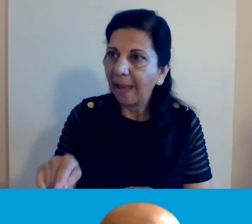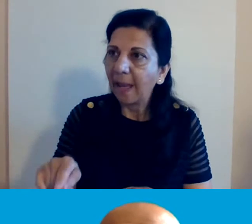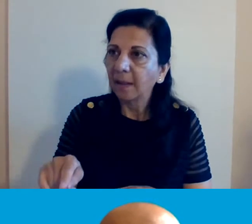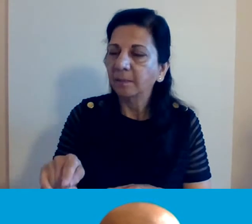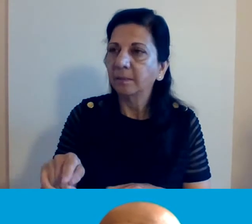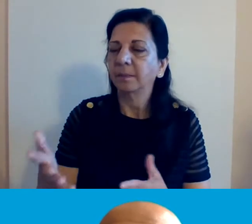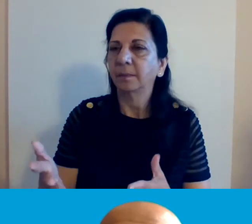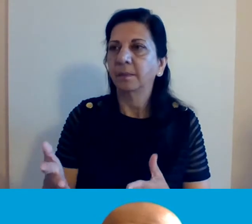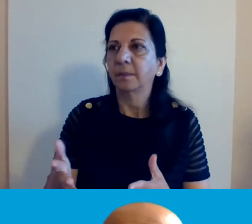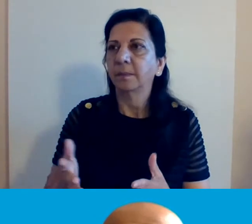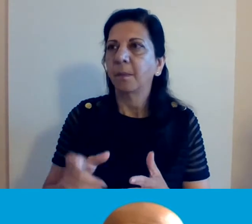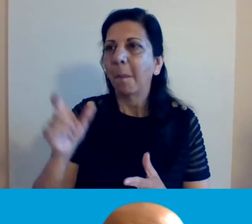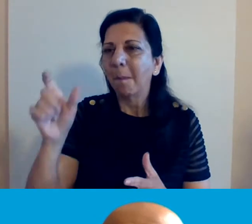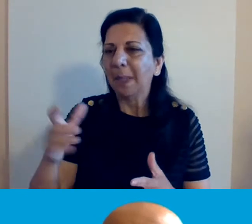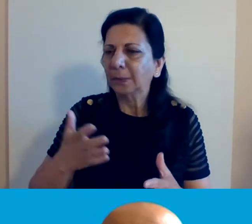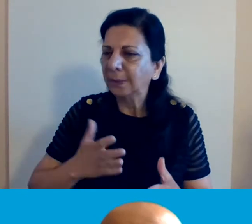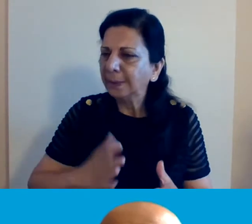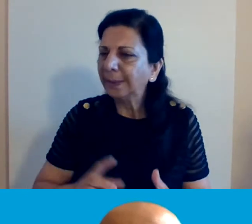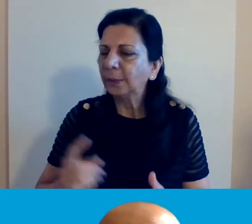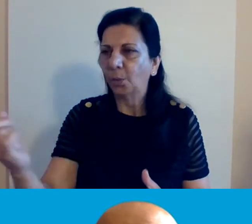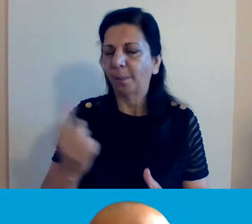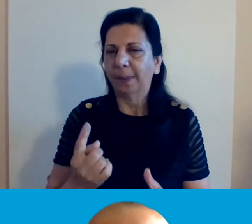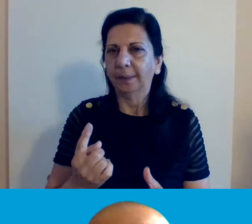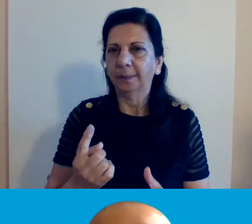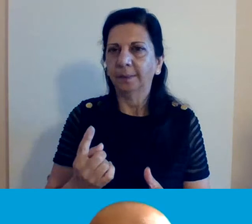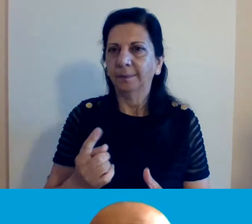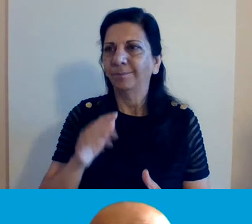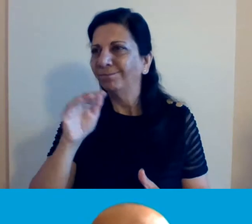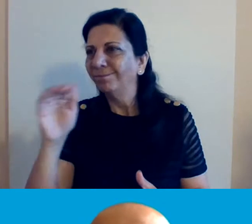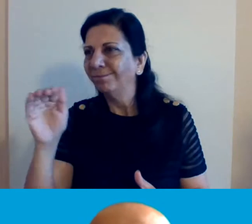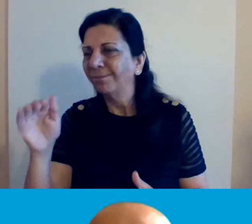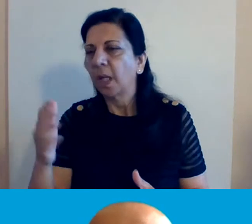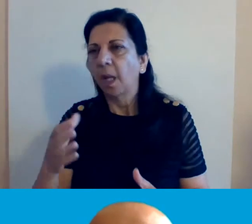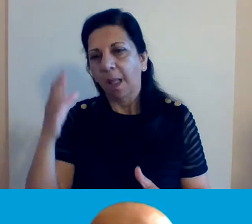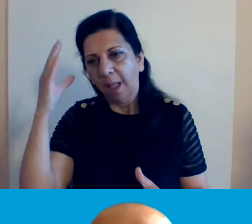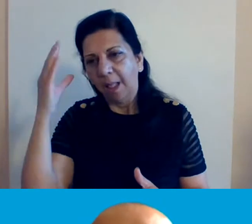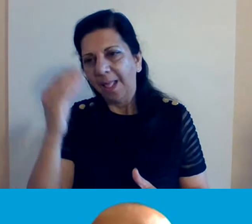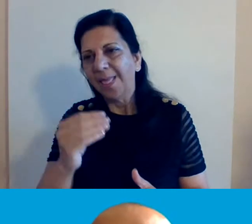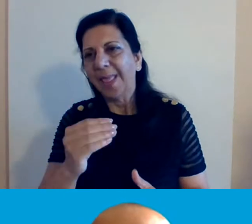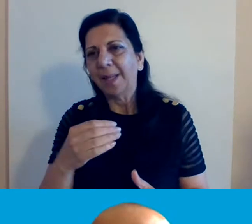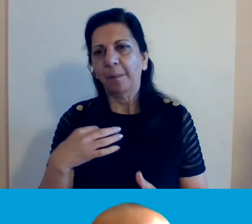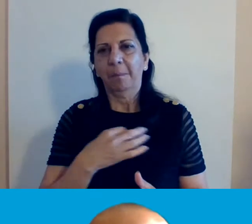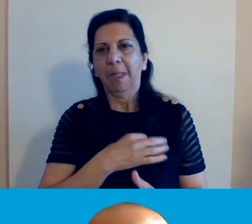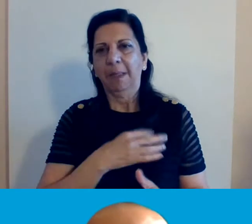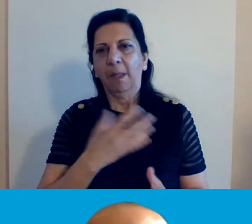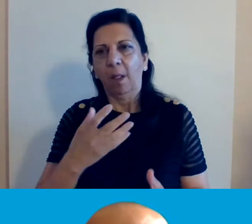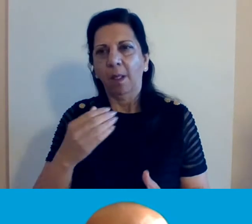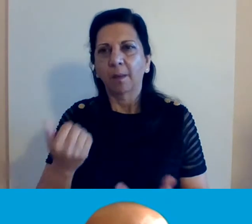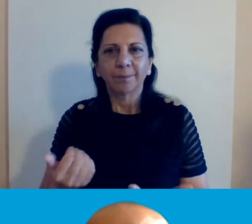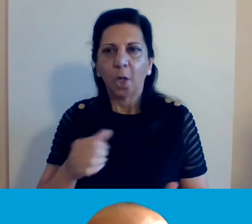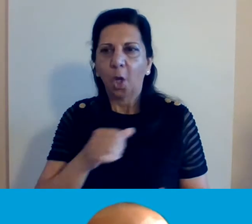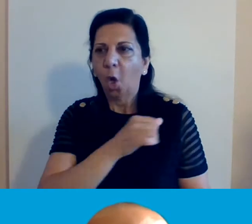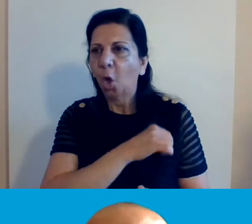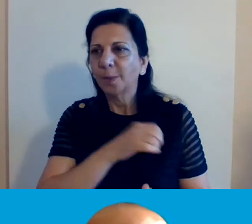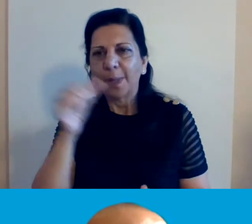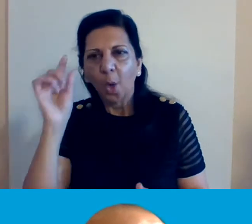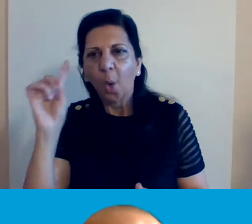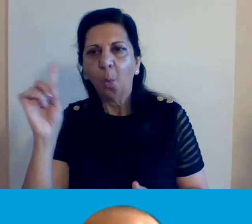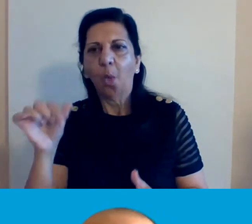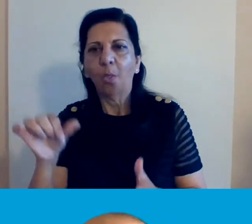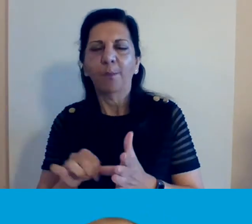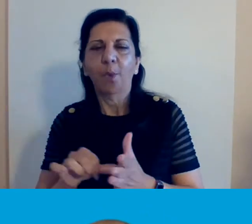increasingly challenging over the COVID situation, because understandably there was a higher degree of anxiety amongst patients. But